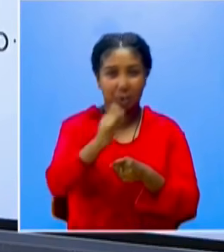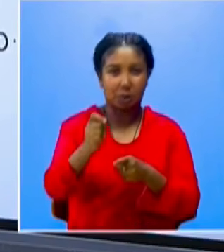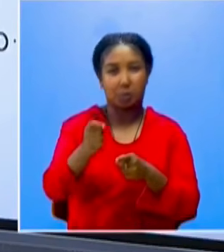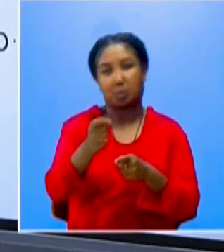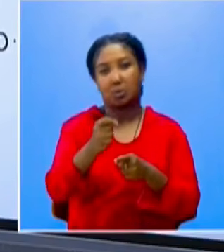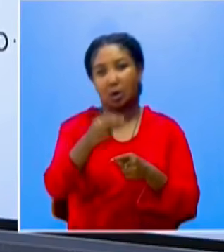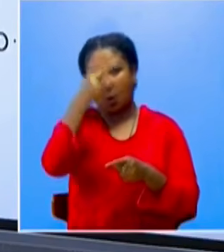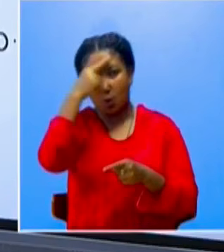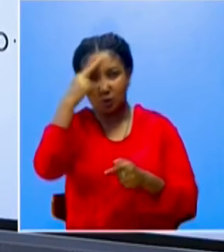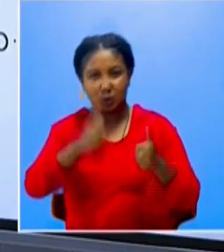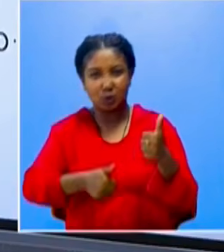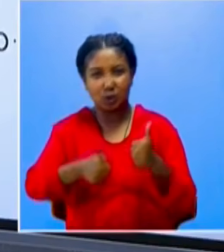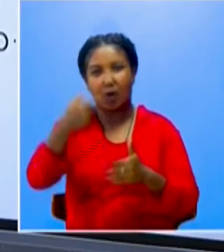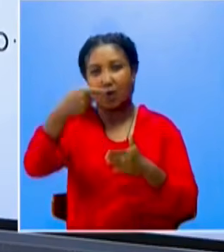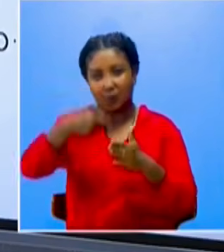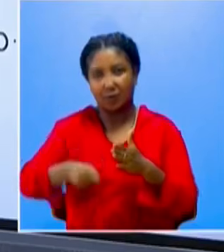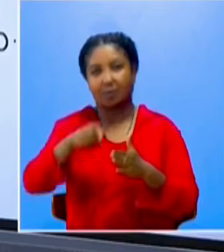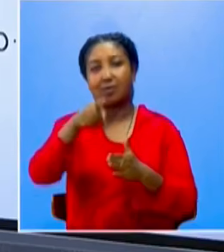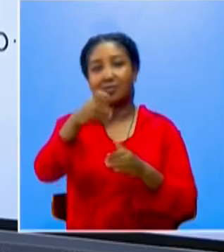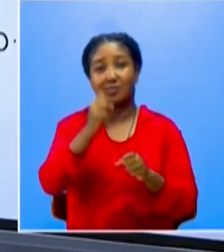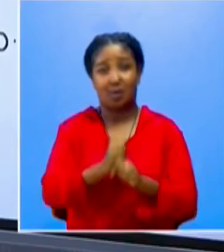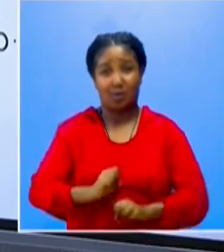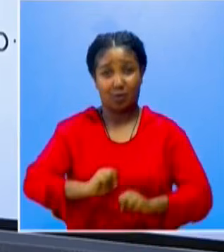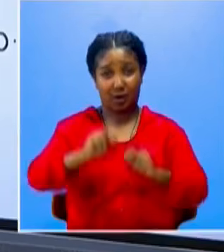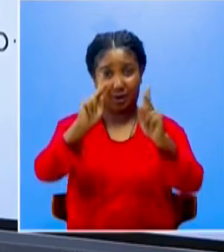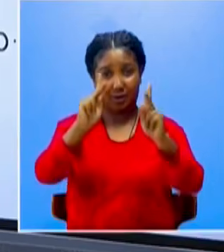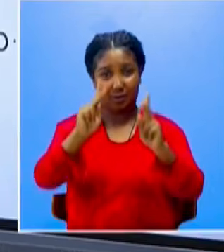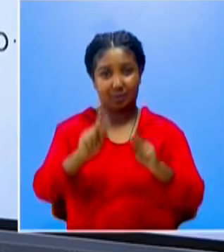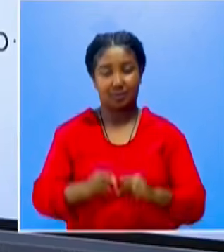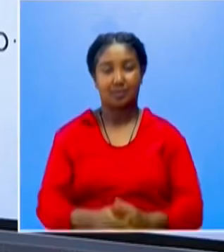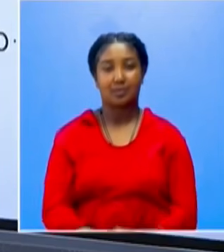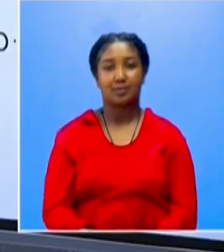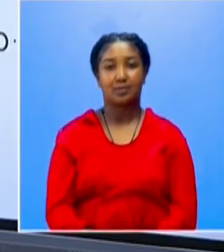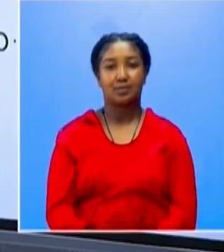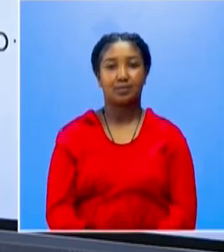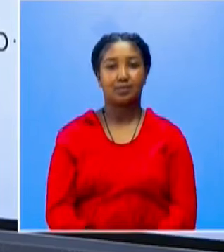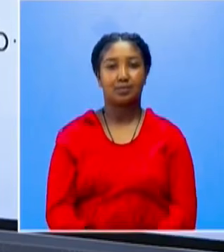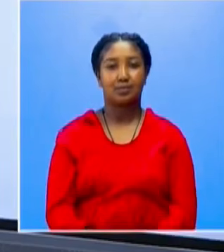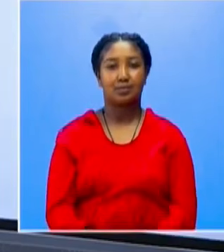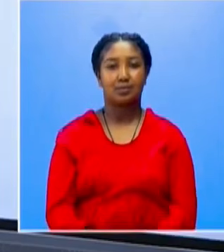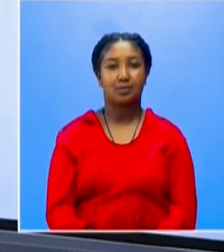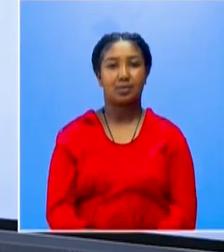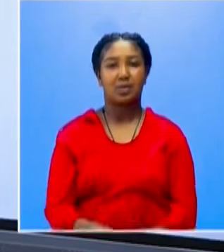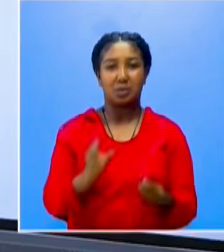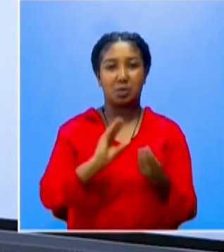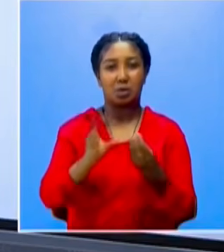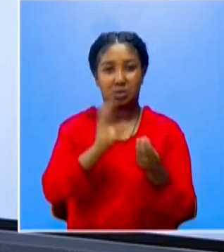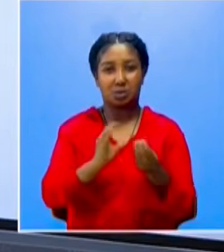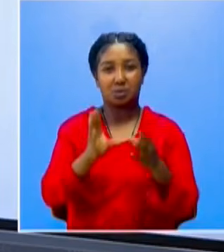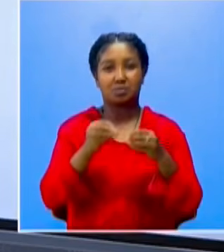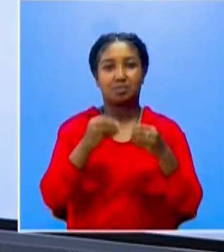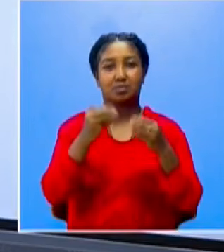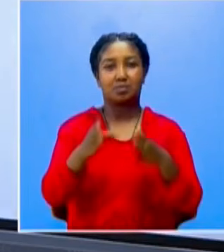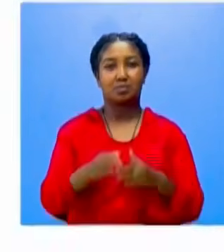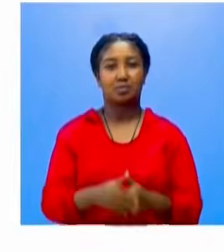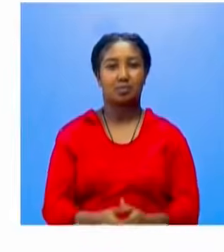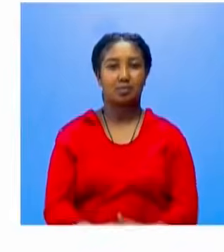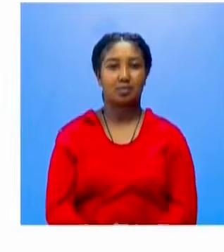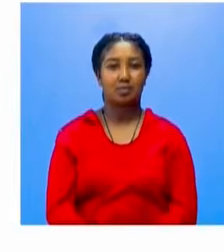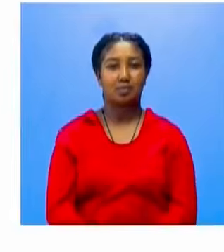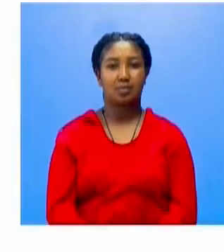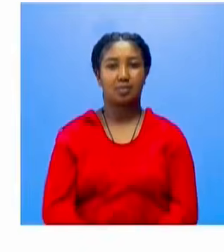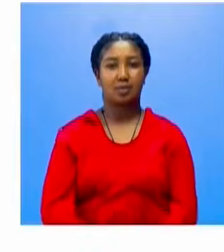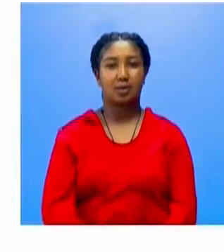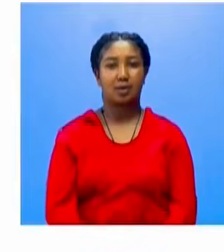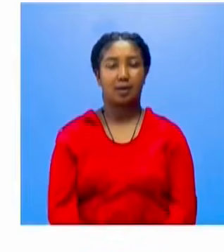them cause and effect in order. All right? Okay. Situation. Activity